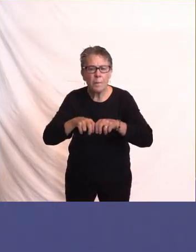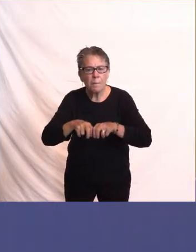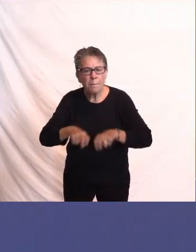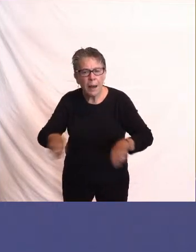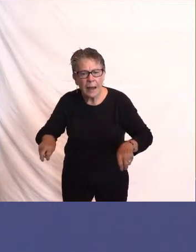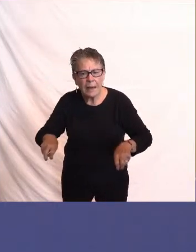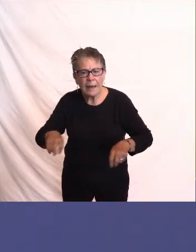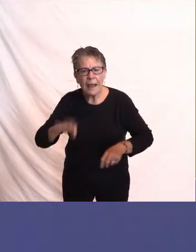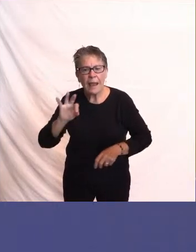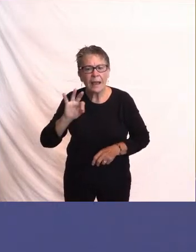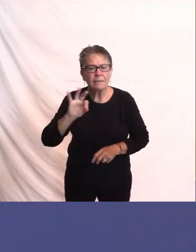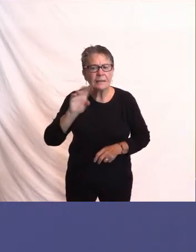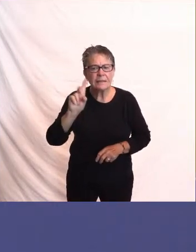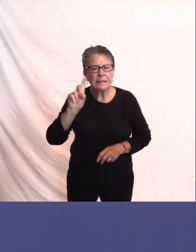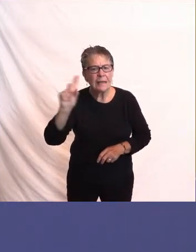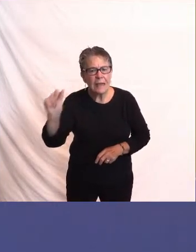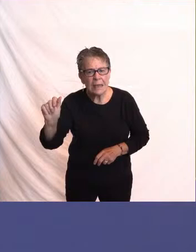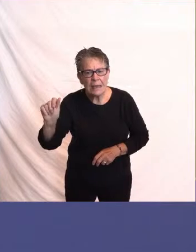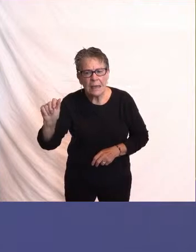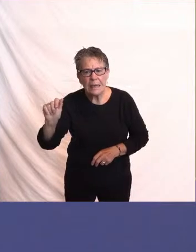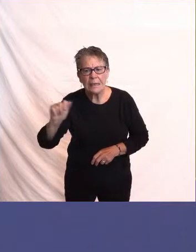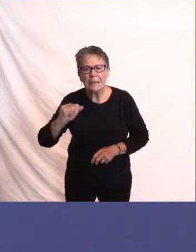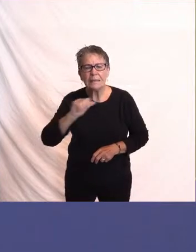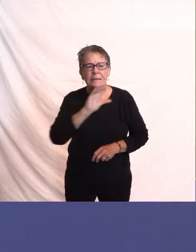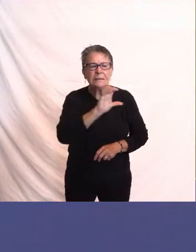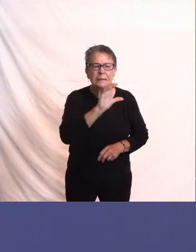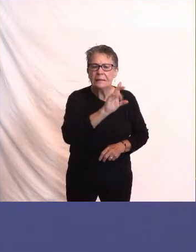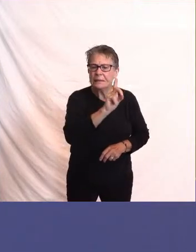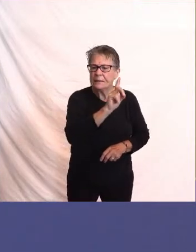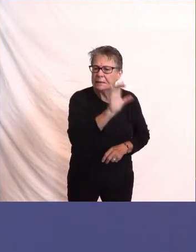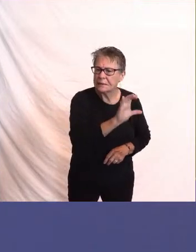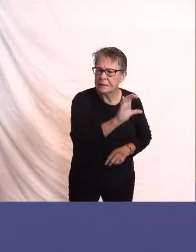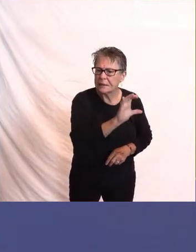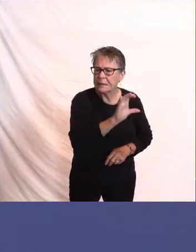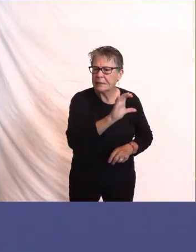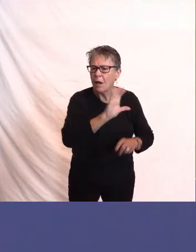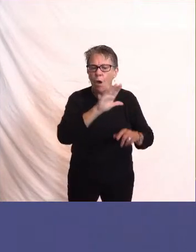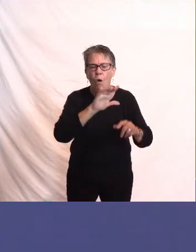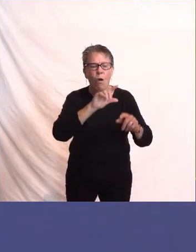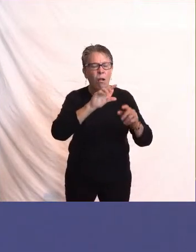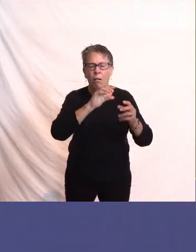think that has not helped us in terms of messaging on the booster. In fact, I mentioned